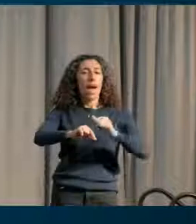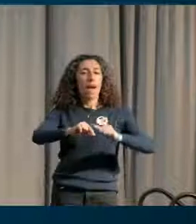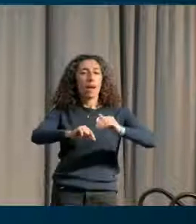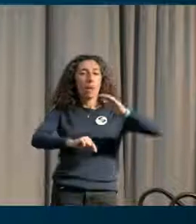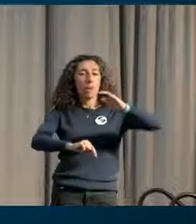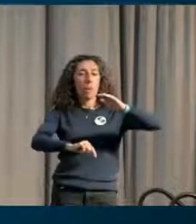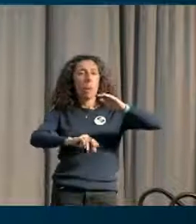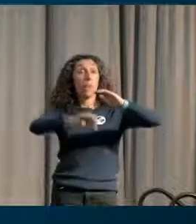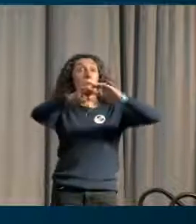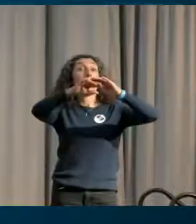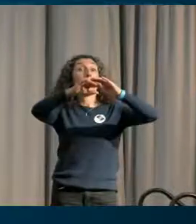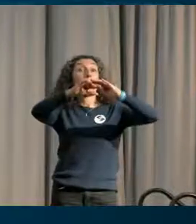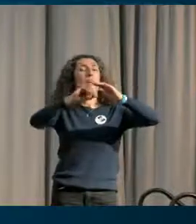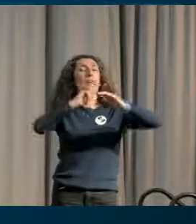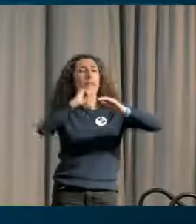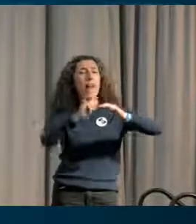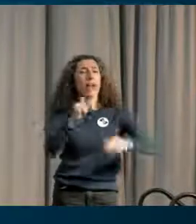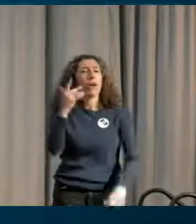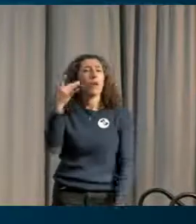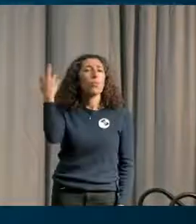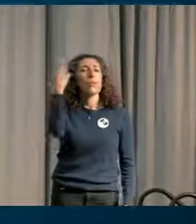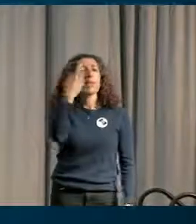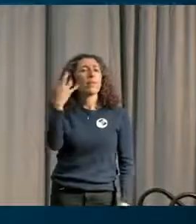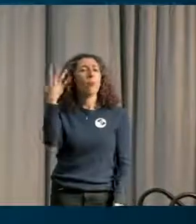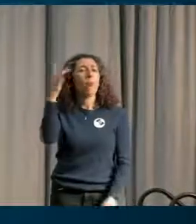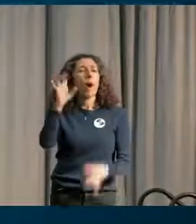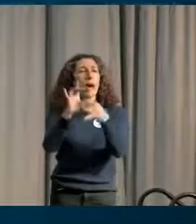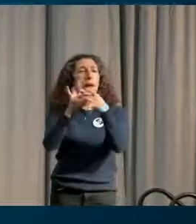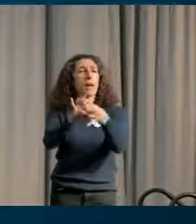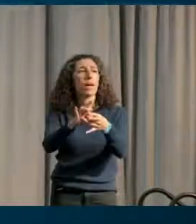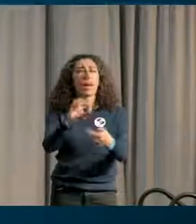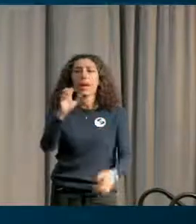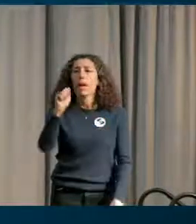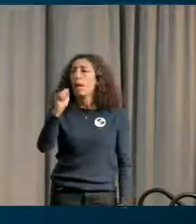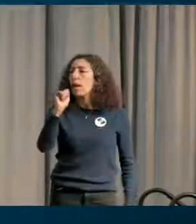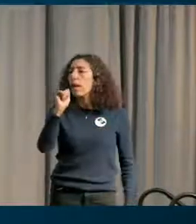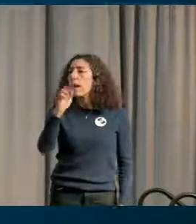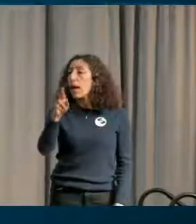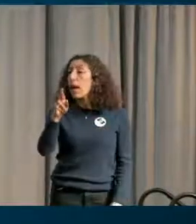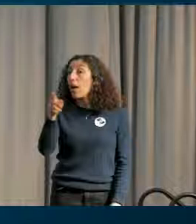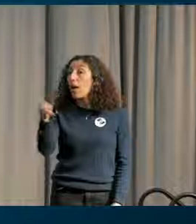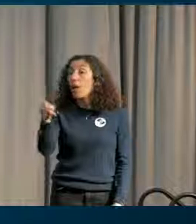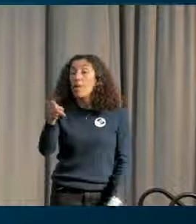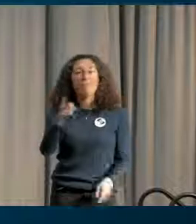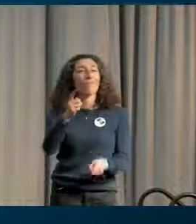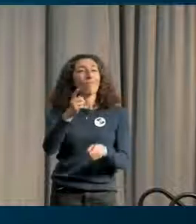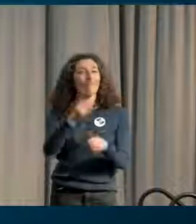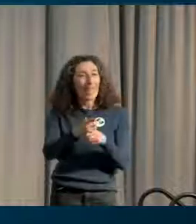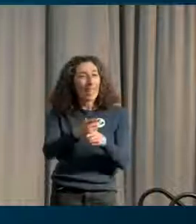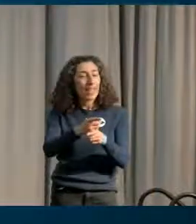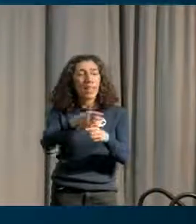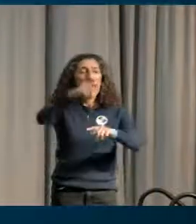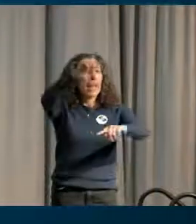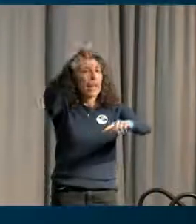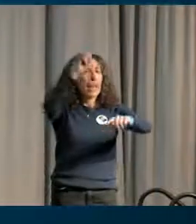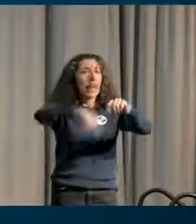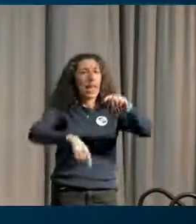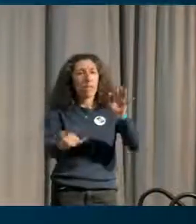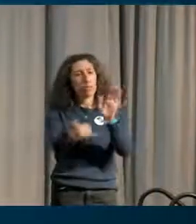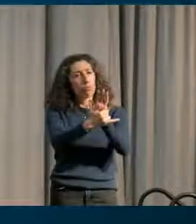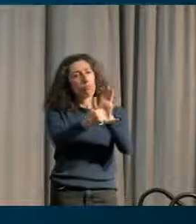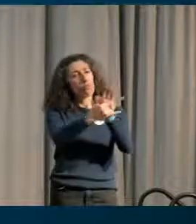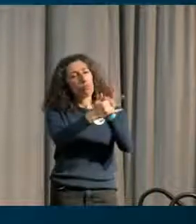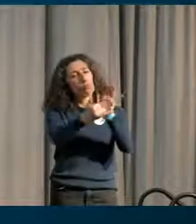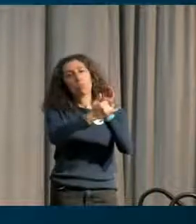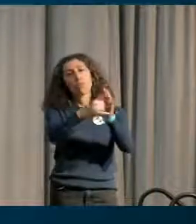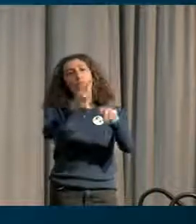having trouble flying, friends? Oh, yes. It doesn't have air in here. And that's really interesting because that